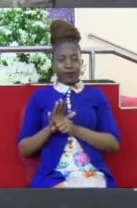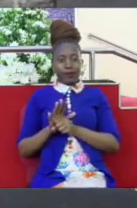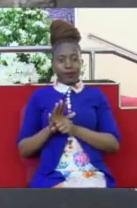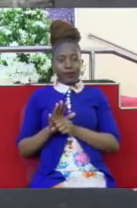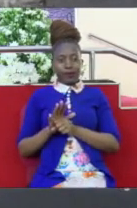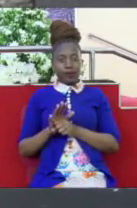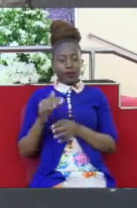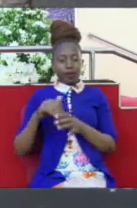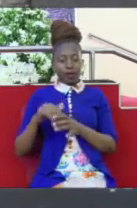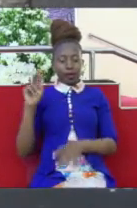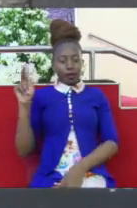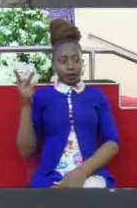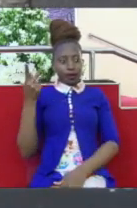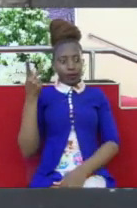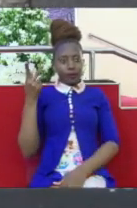in Kenya. Hapa Kenya.